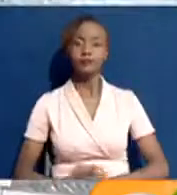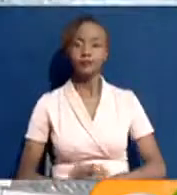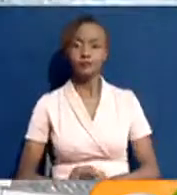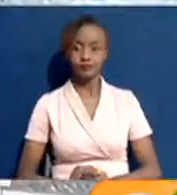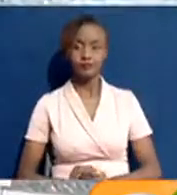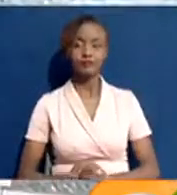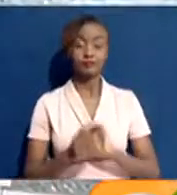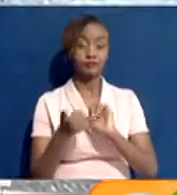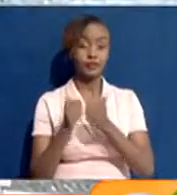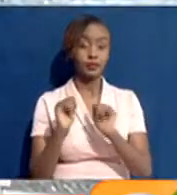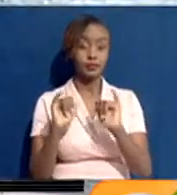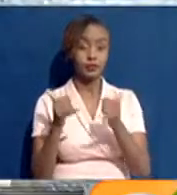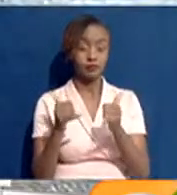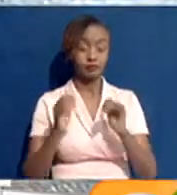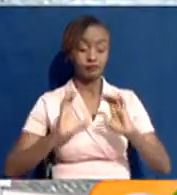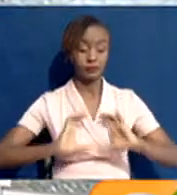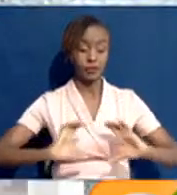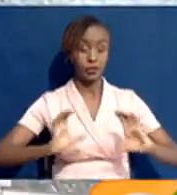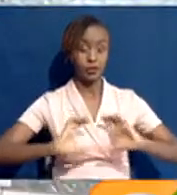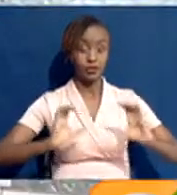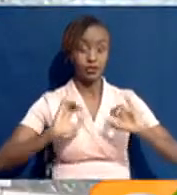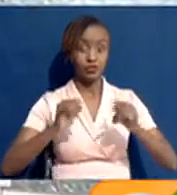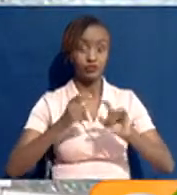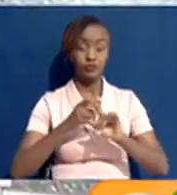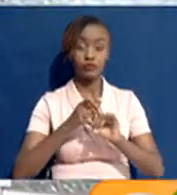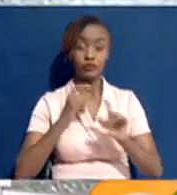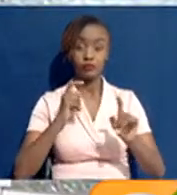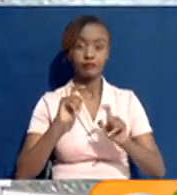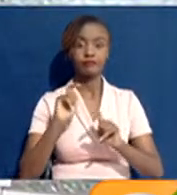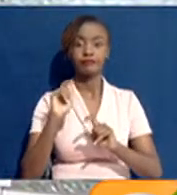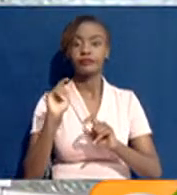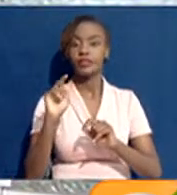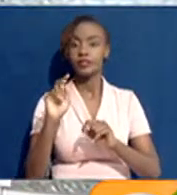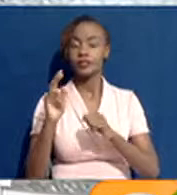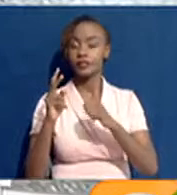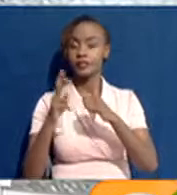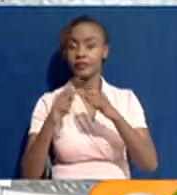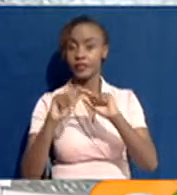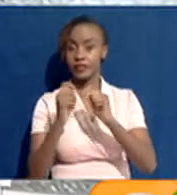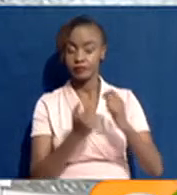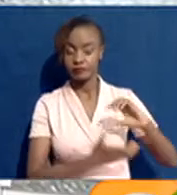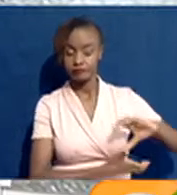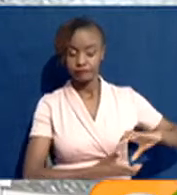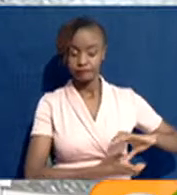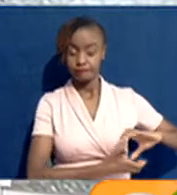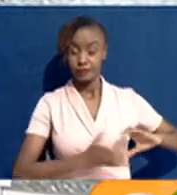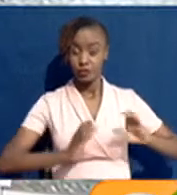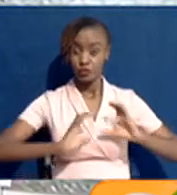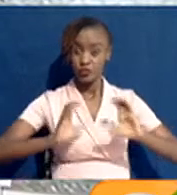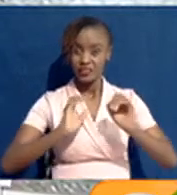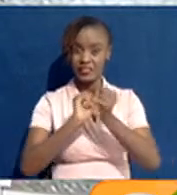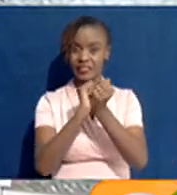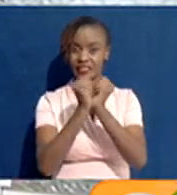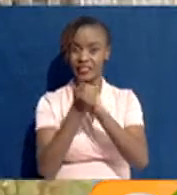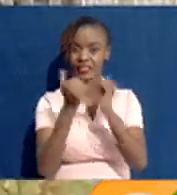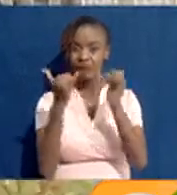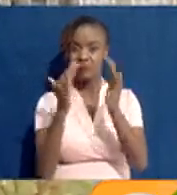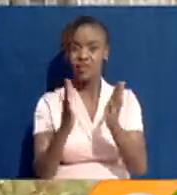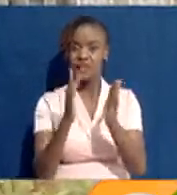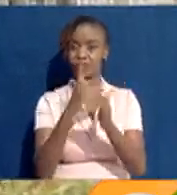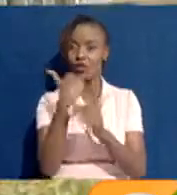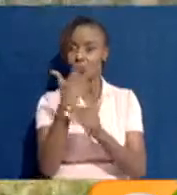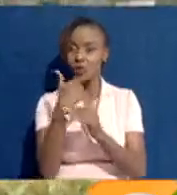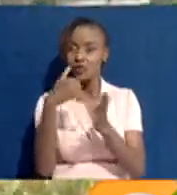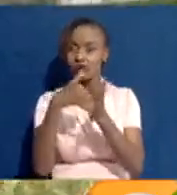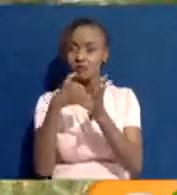Tuko kwenye michezo sasa, ambapo kocha mpya wa timu ya taifa ya raga ya wachezaji saba, Kevin Bling Wambua, amefanya mabadiliko kwenye kikosi kitakachoshiriki